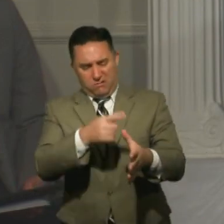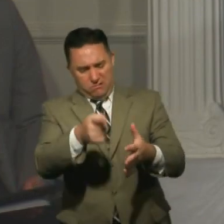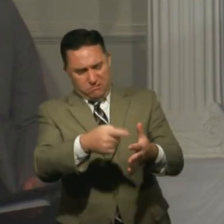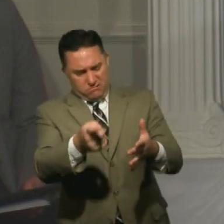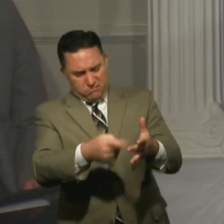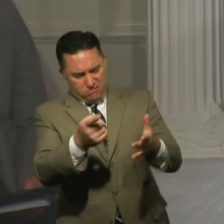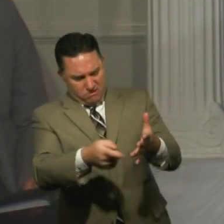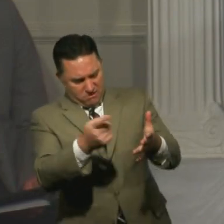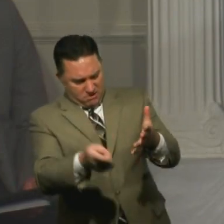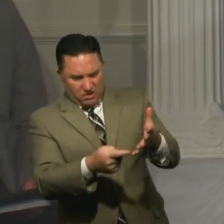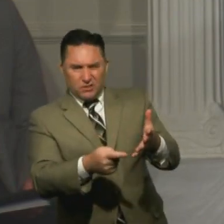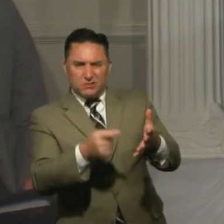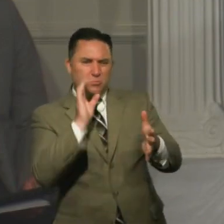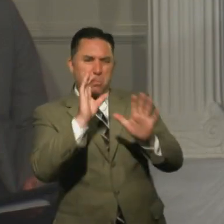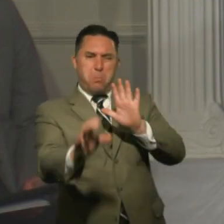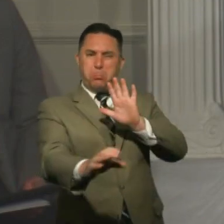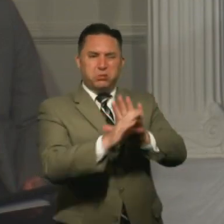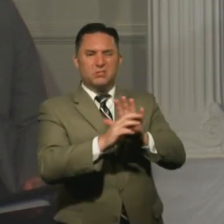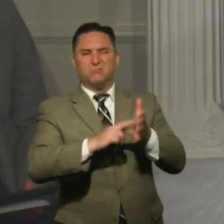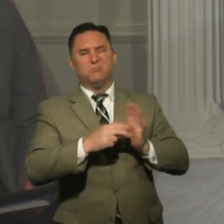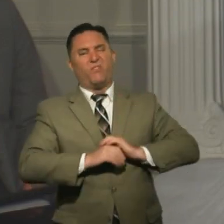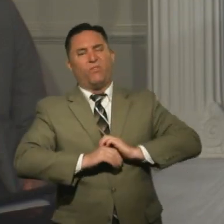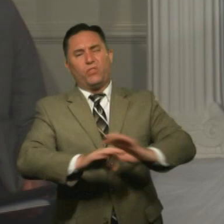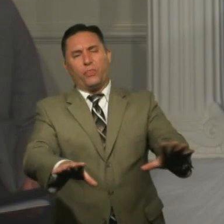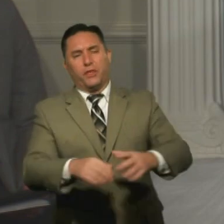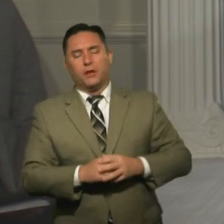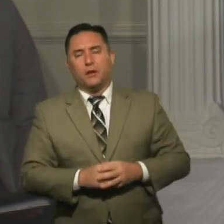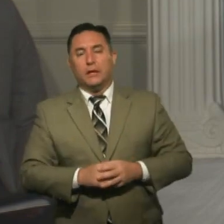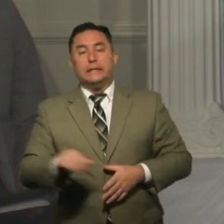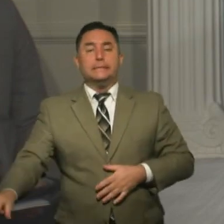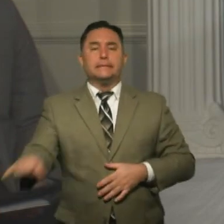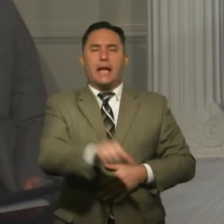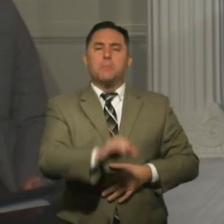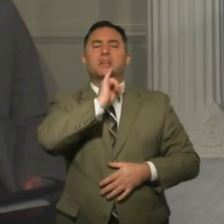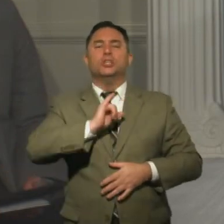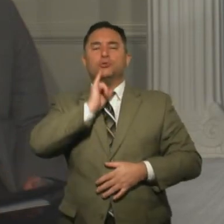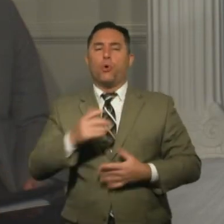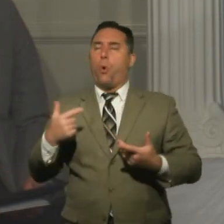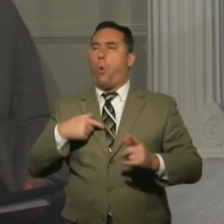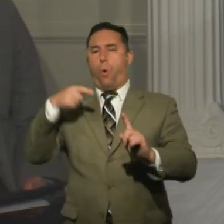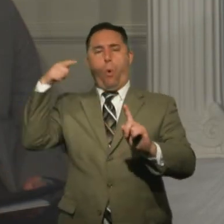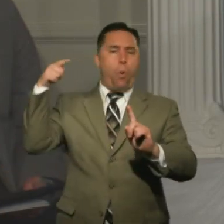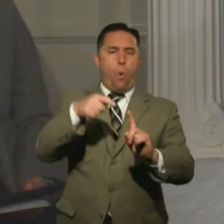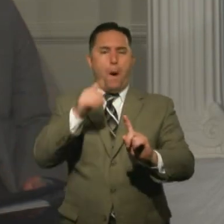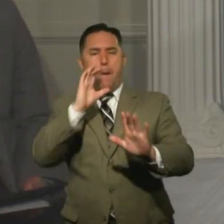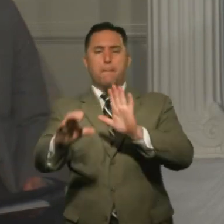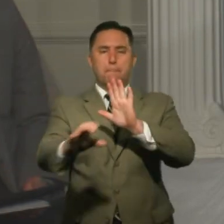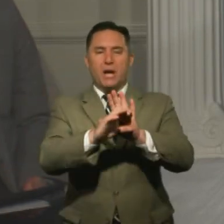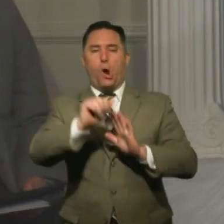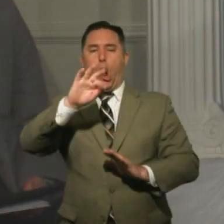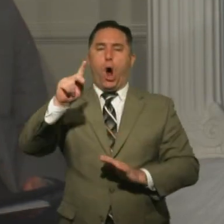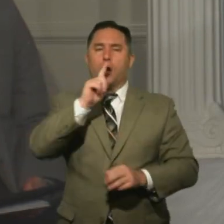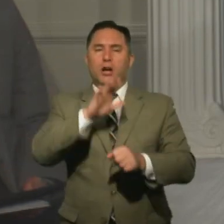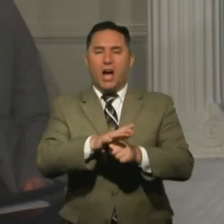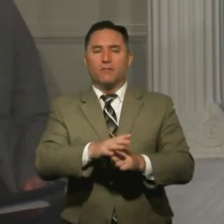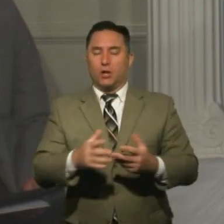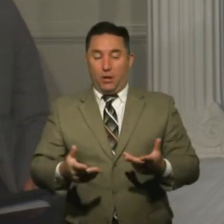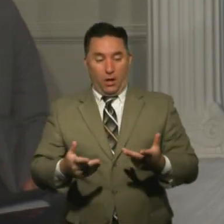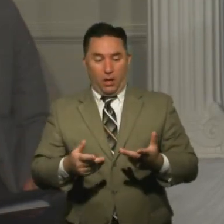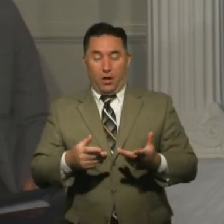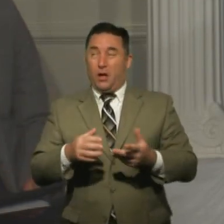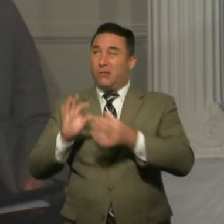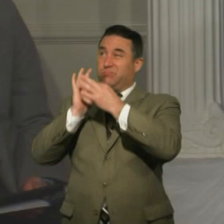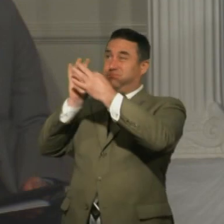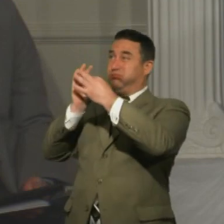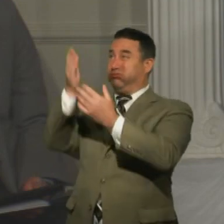just symbols that don't stand for much. Just like the Israelites had the ultimate symbol in the Ark of the Covenant, but they had lost the